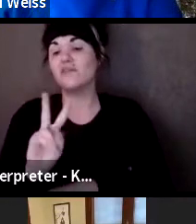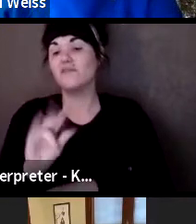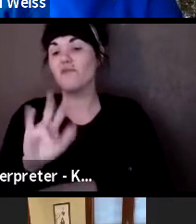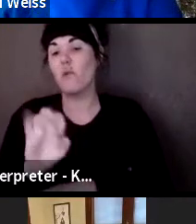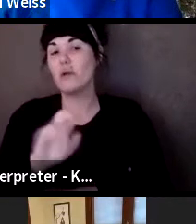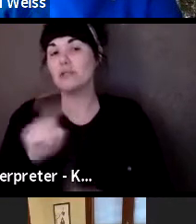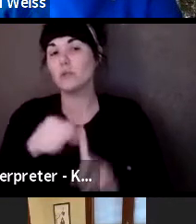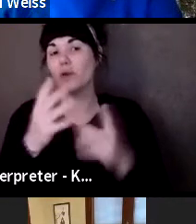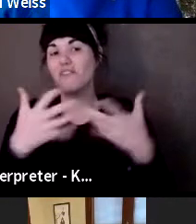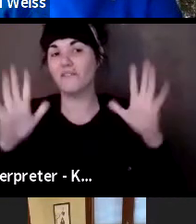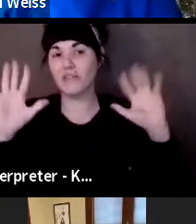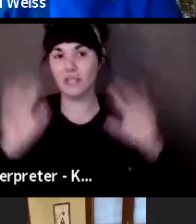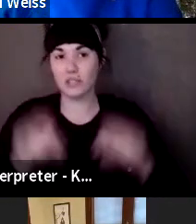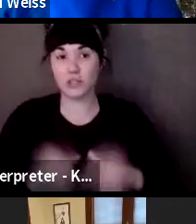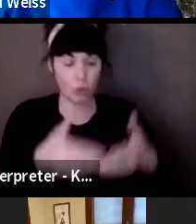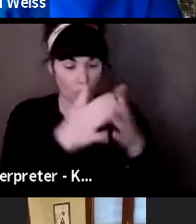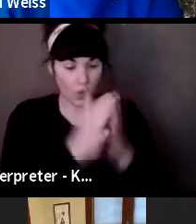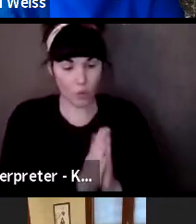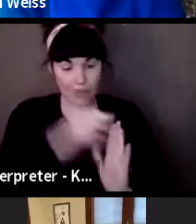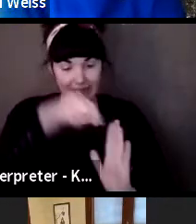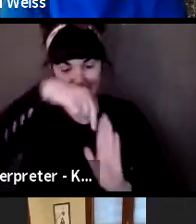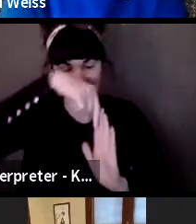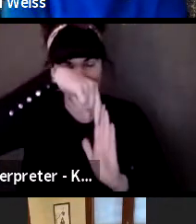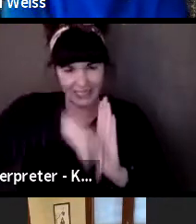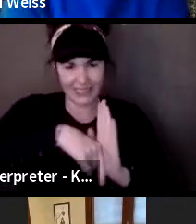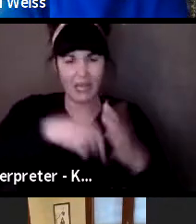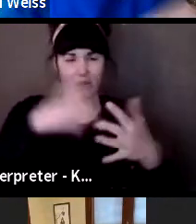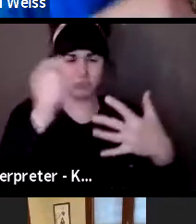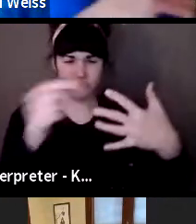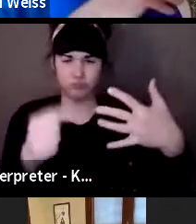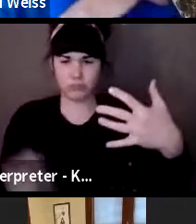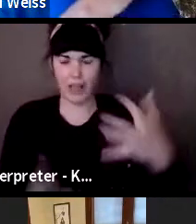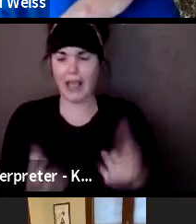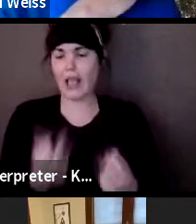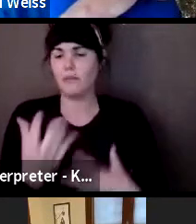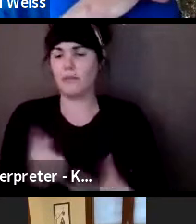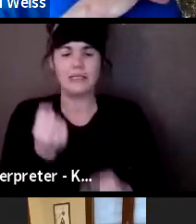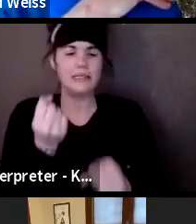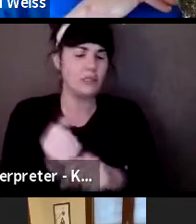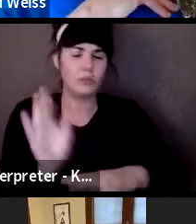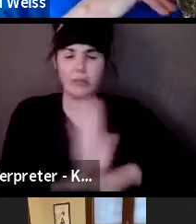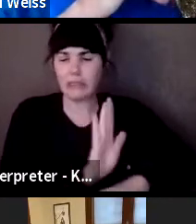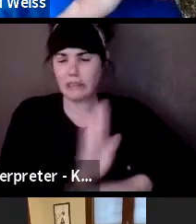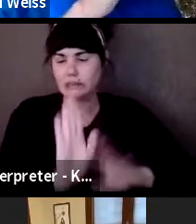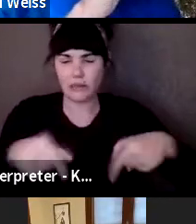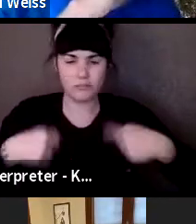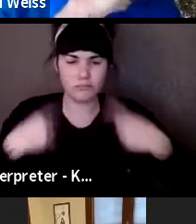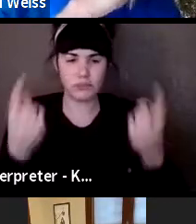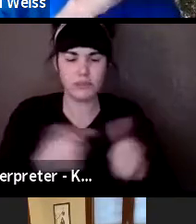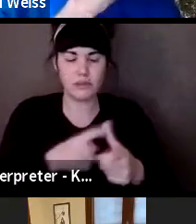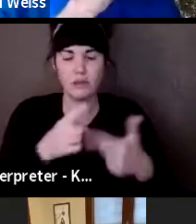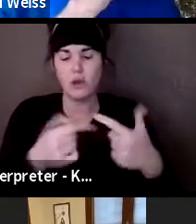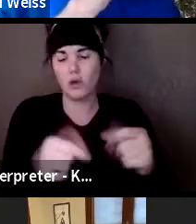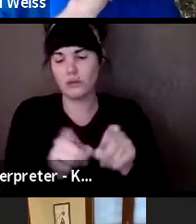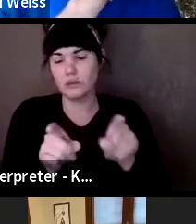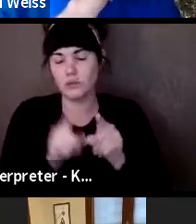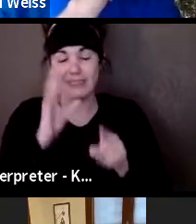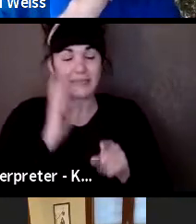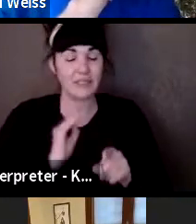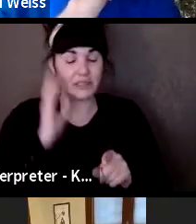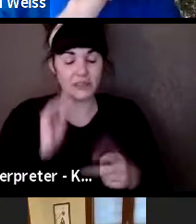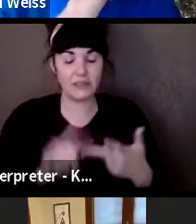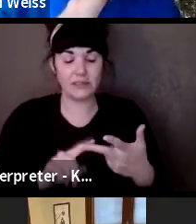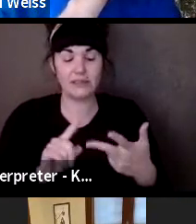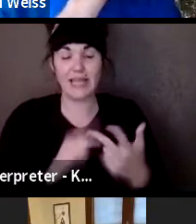would detail for the agencies the number of years in business, as well as the experience and hourly rates for